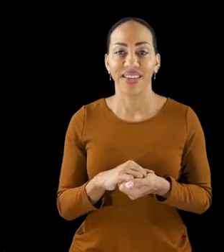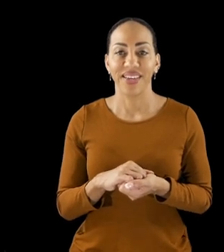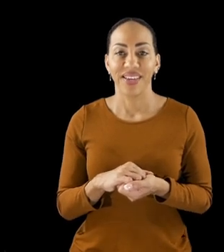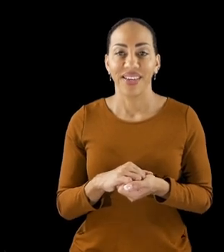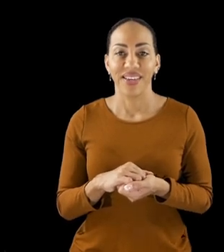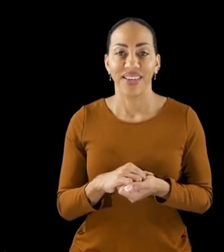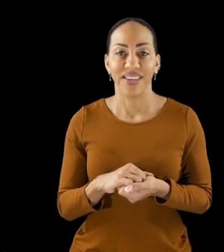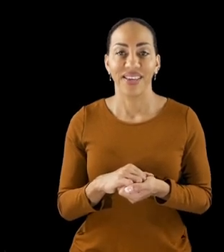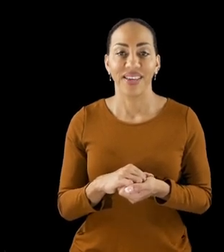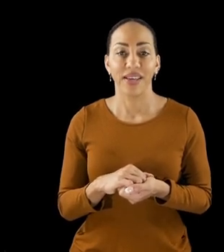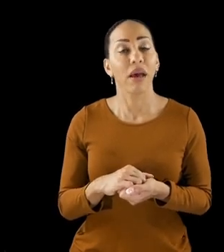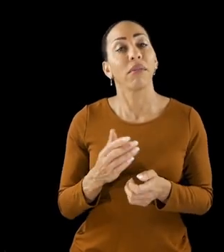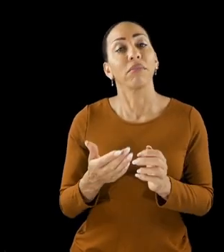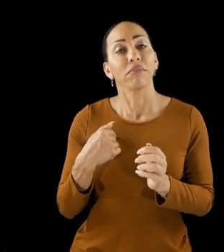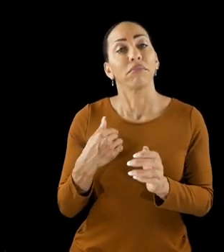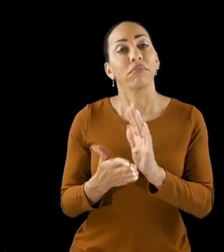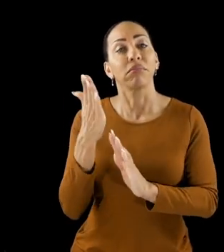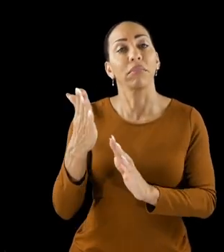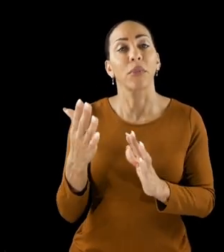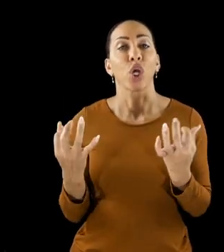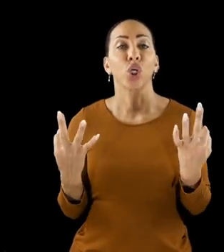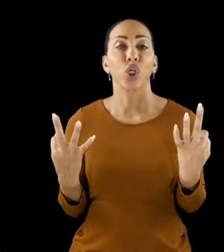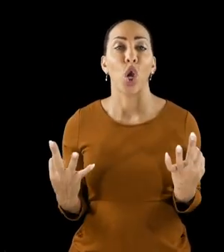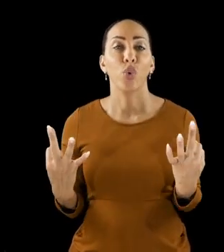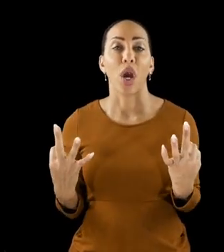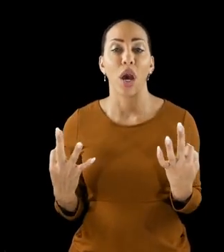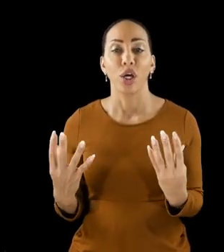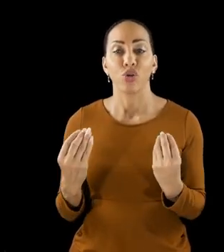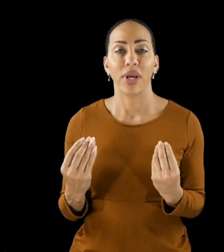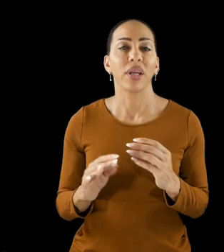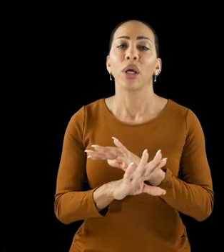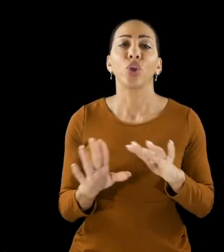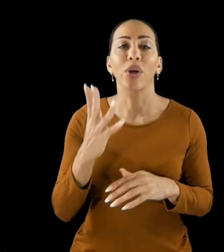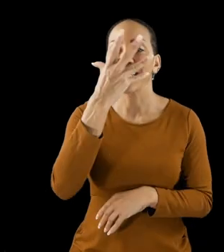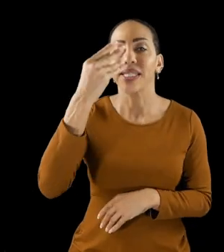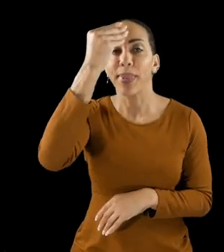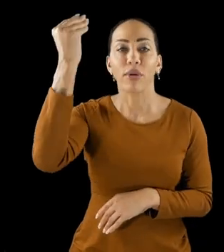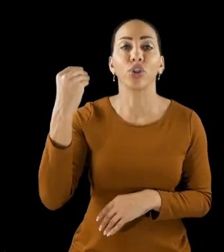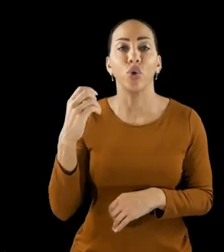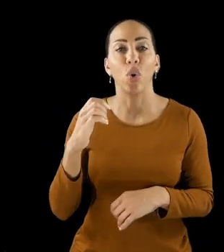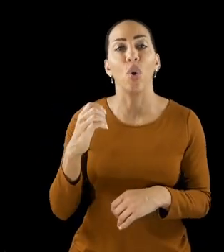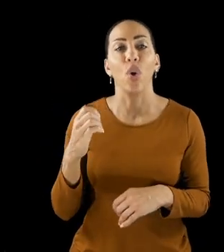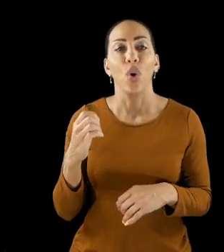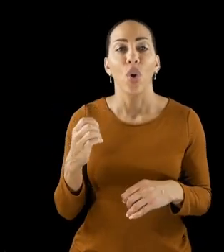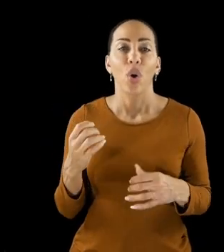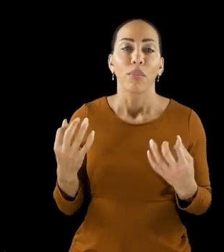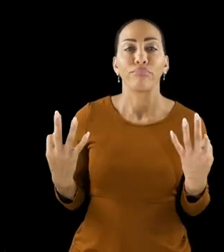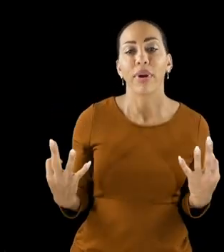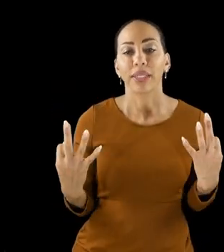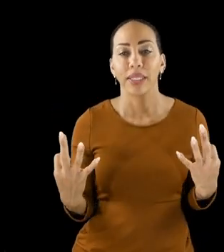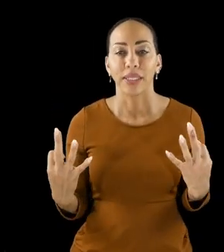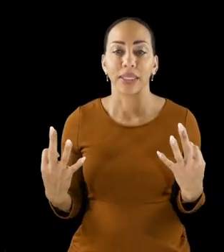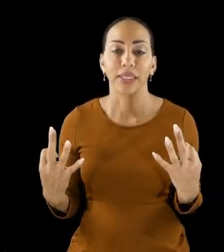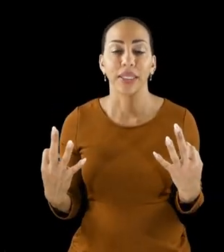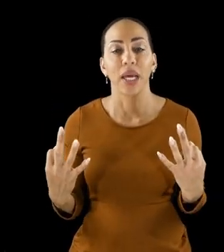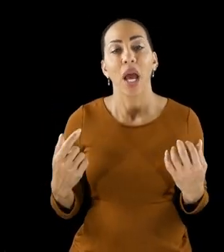Basically, I went to yoga training, and by yoga, I don't mean the spiritual practice. I mean, I did movements slowly in a